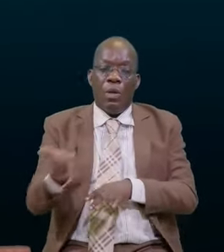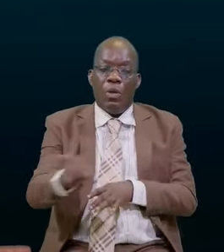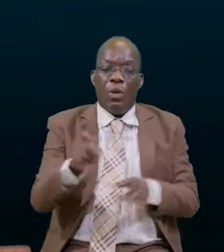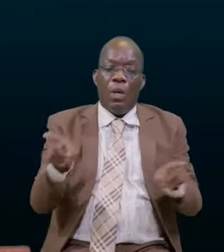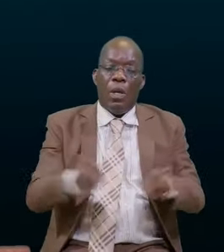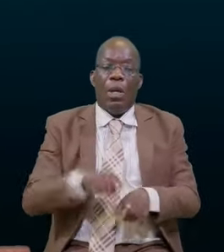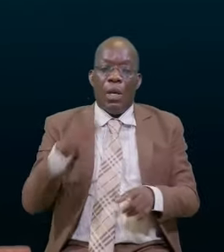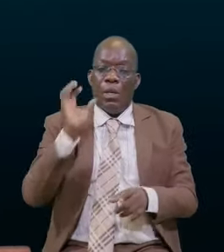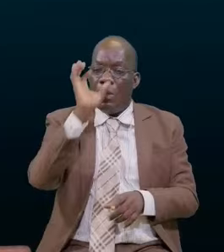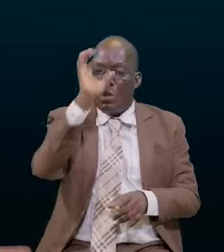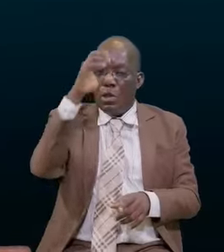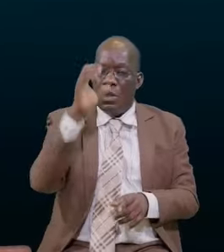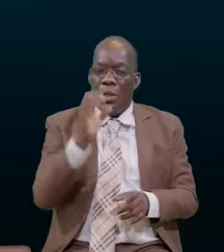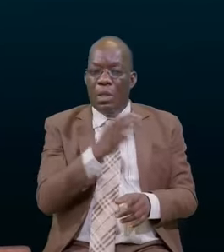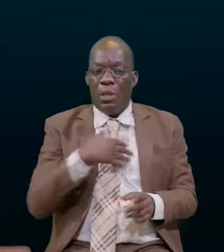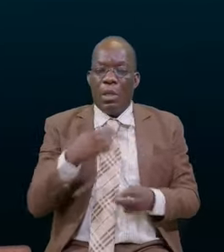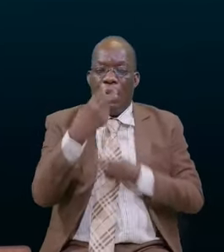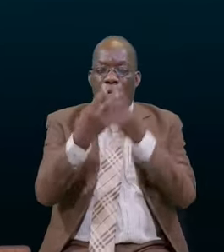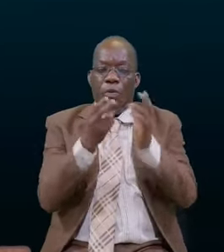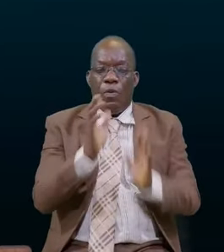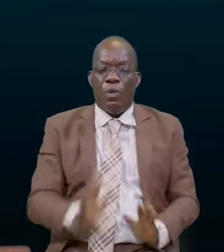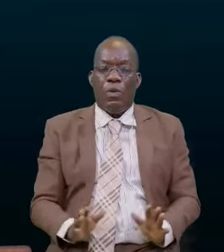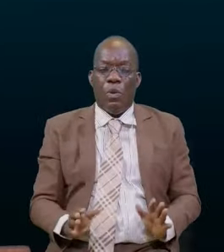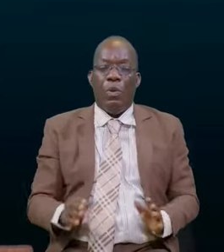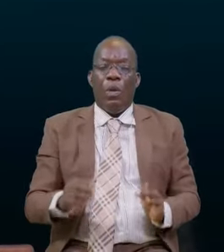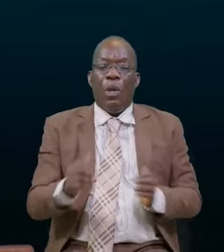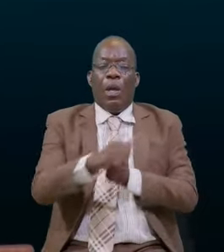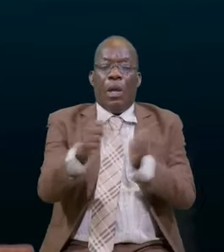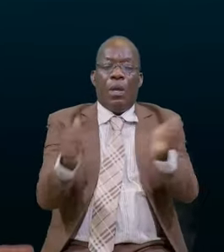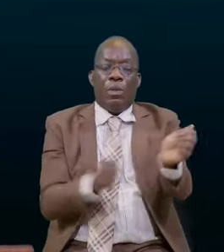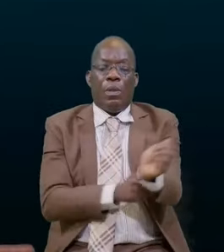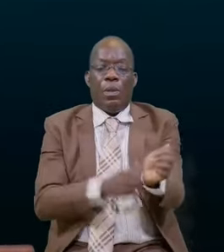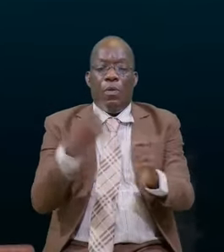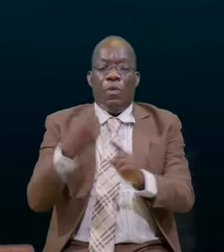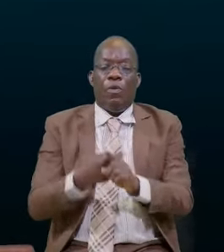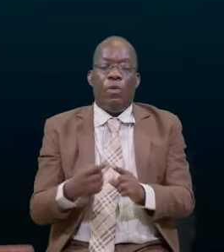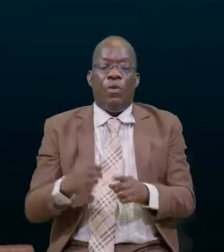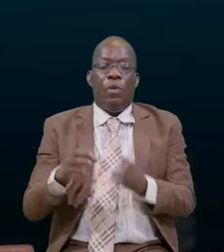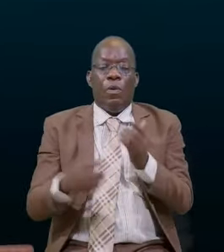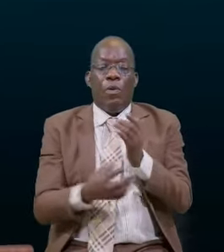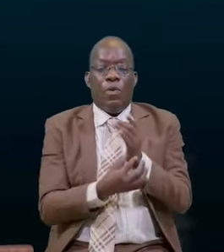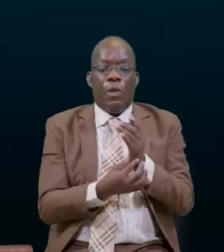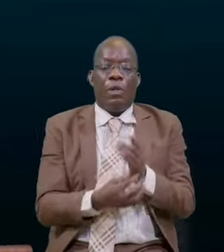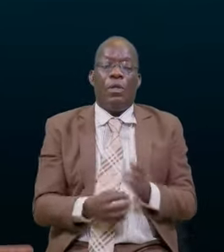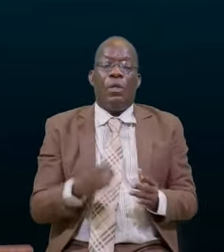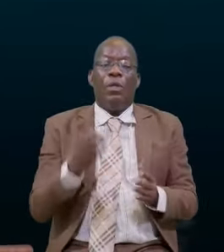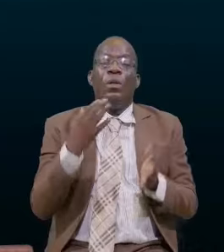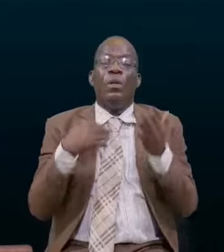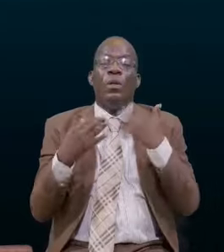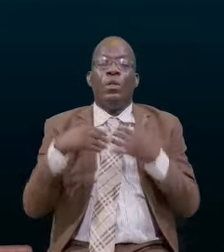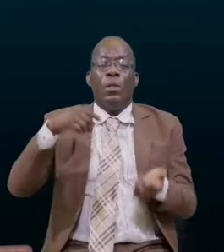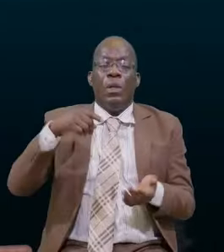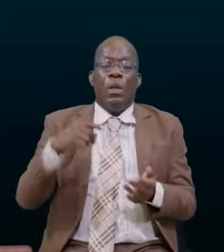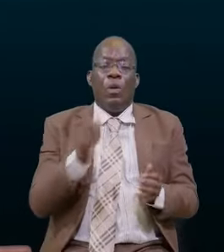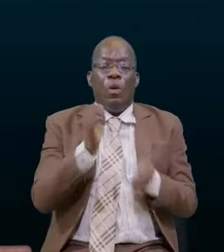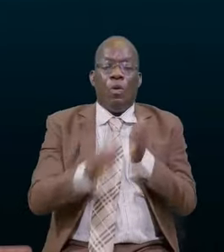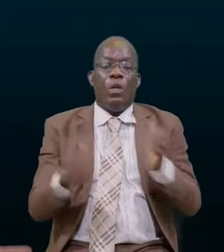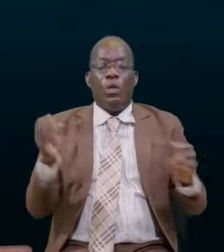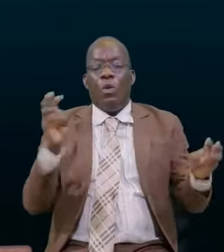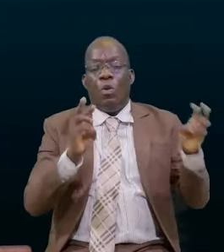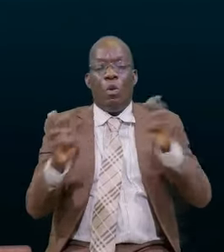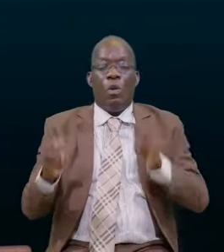pilgrims abstain from fleshly loss which war against the soul these are the little foxes warning against the